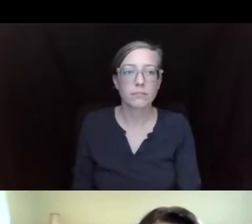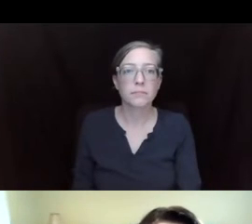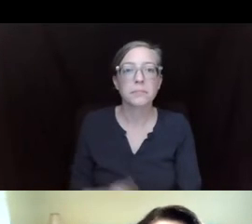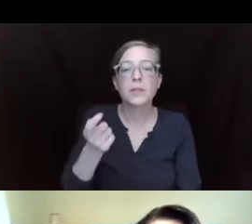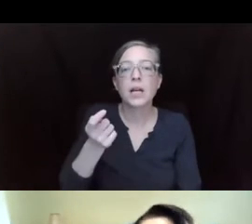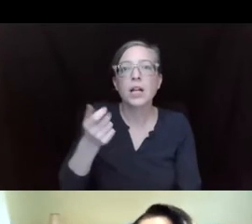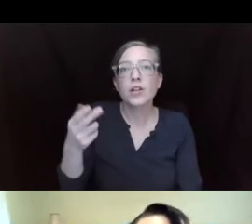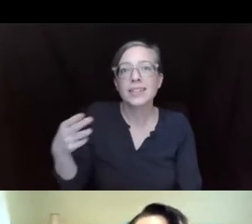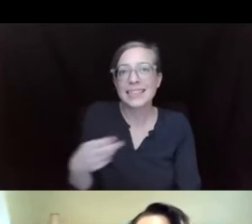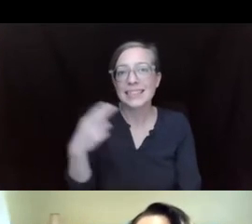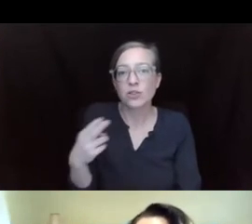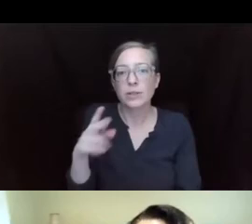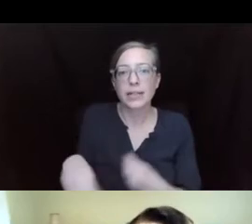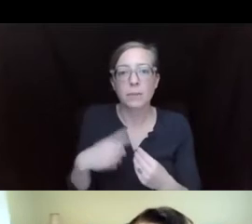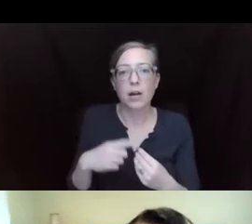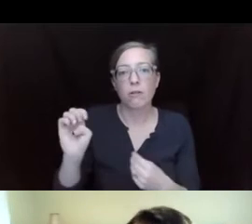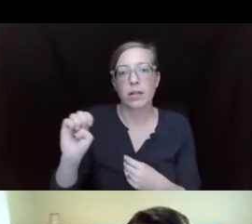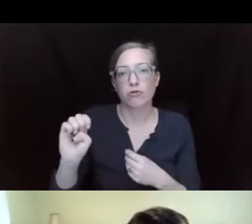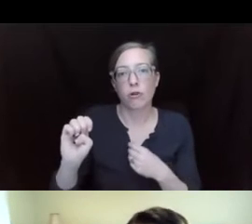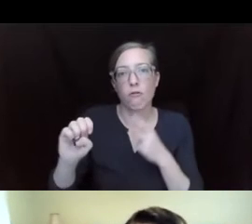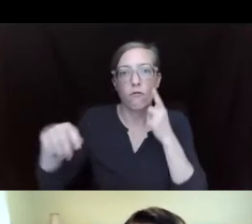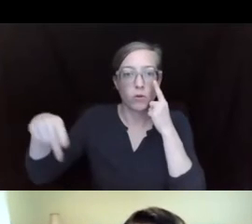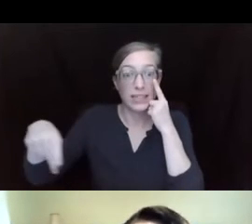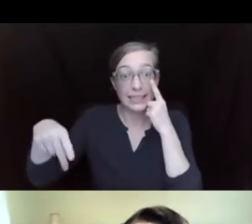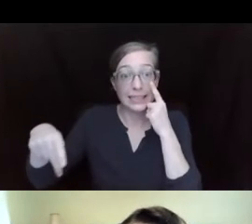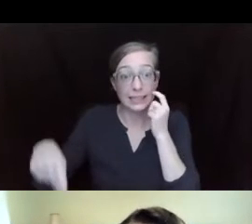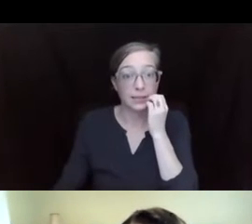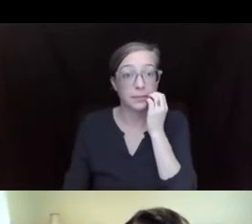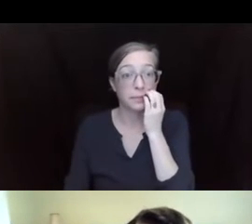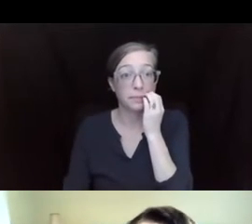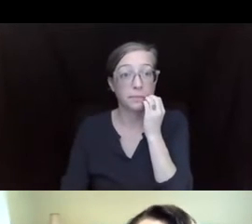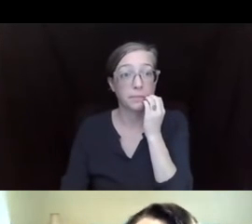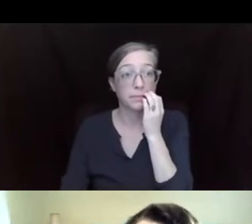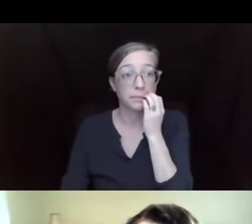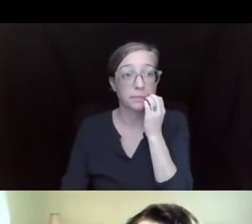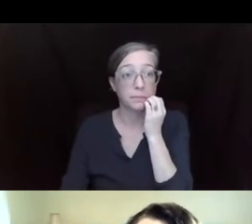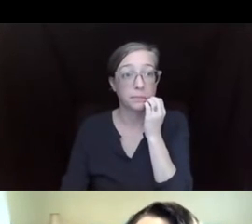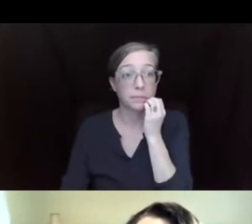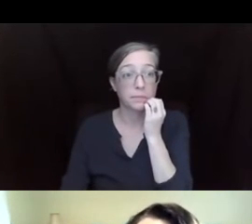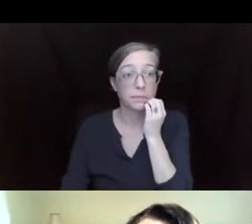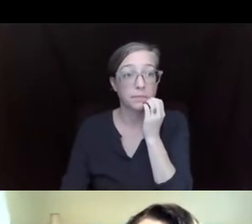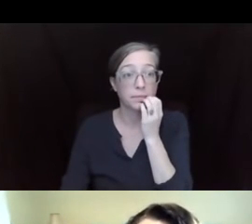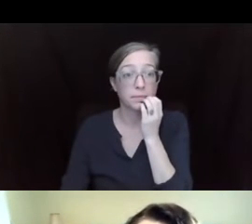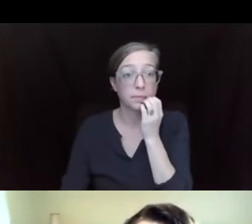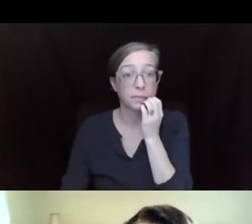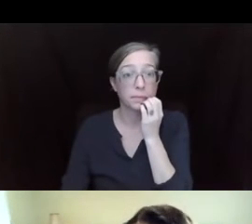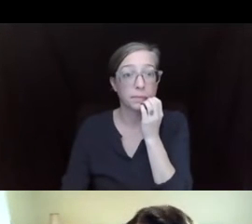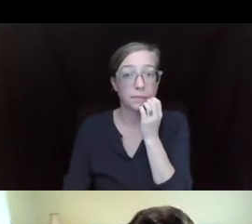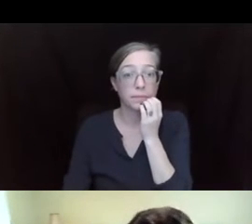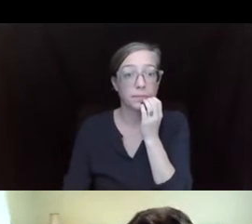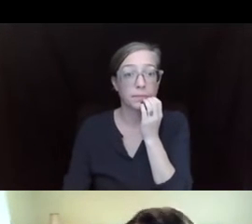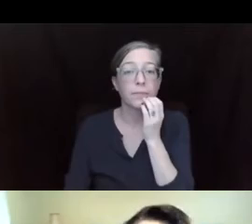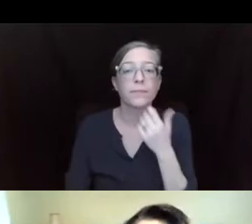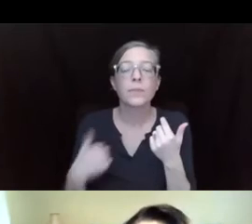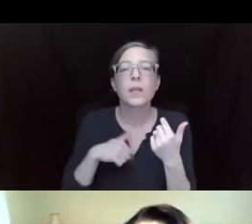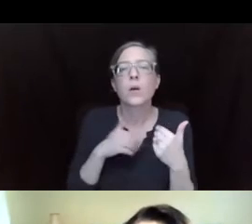electrophoresis. When we have all these systems, we used to call this system that I now call insulator-based